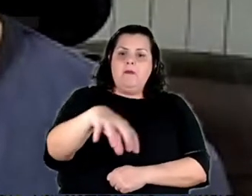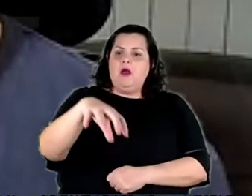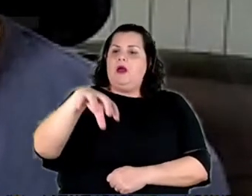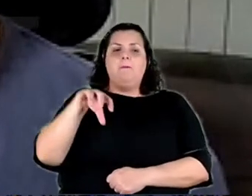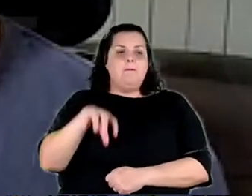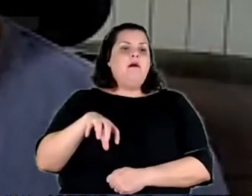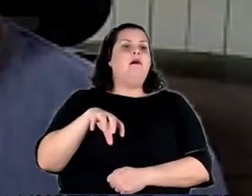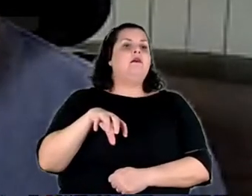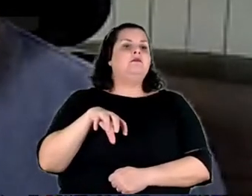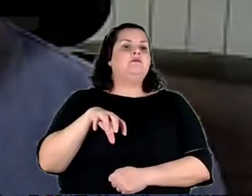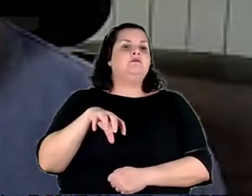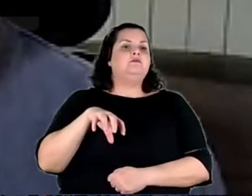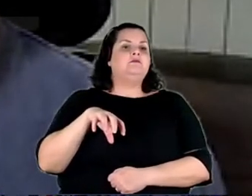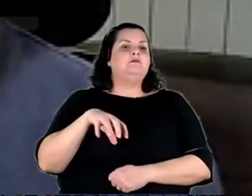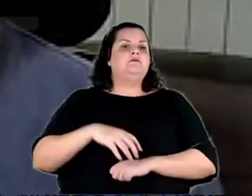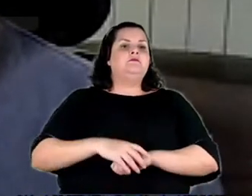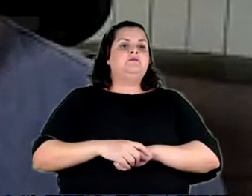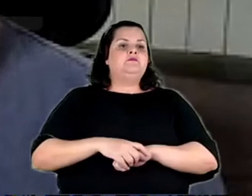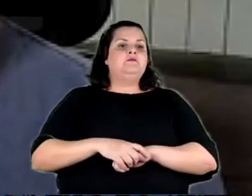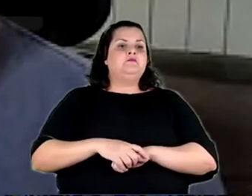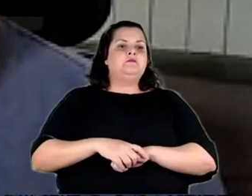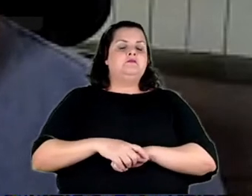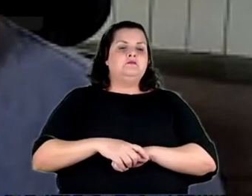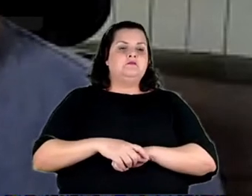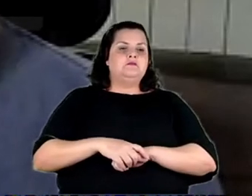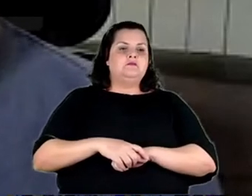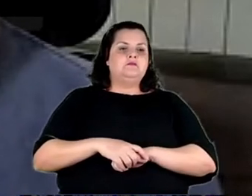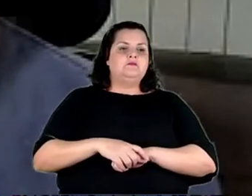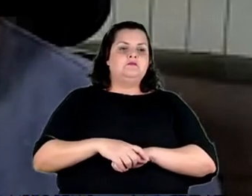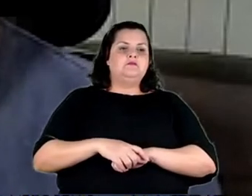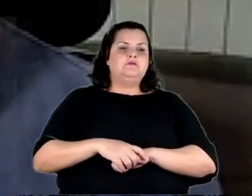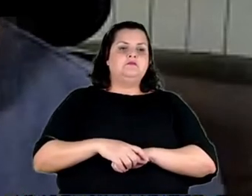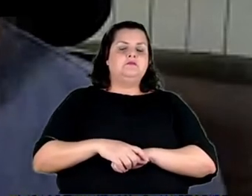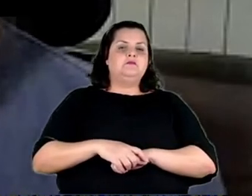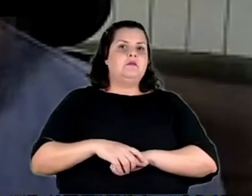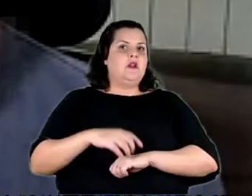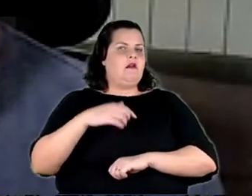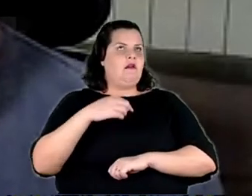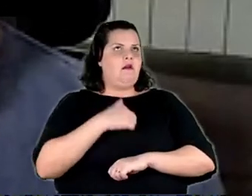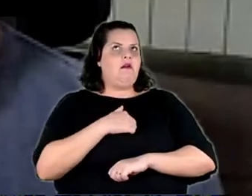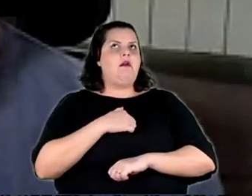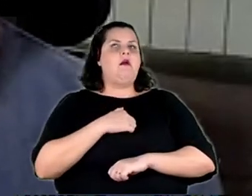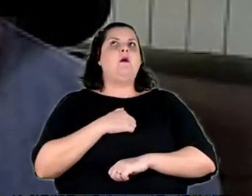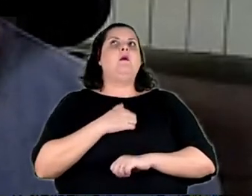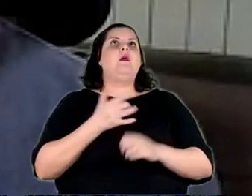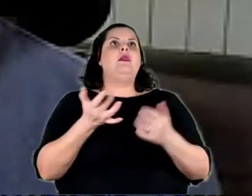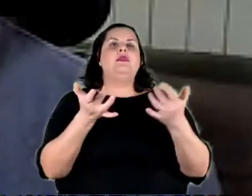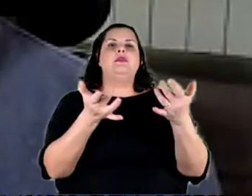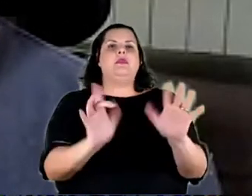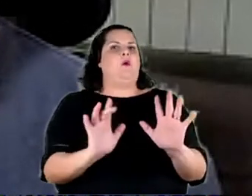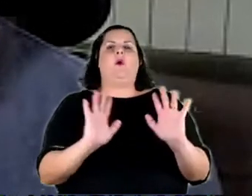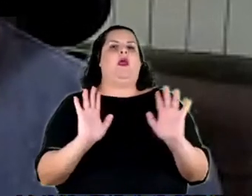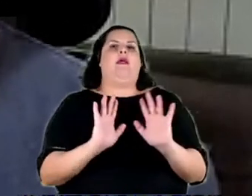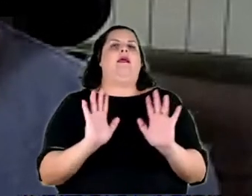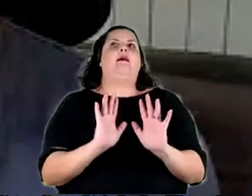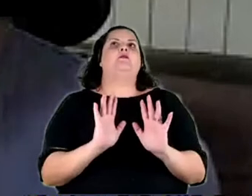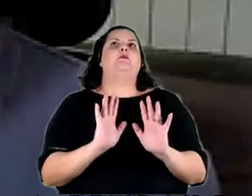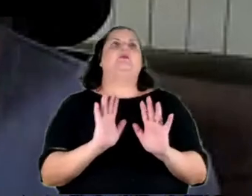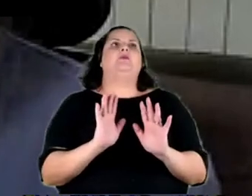of trying to solve this conflict. And what's happening in the region, I think, gives us an